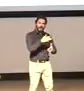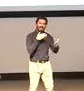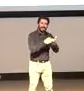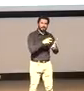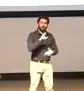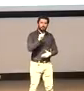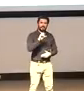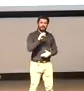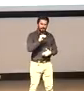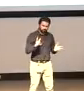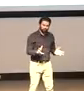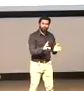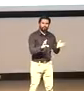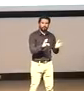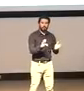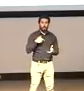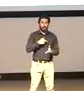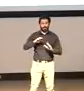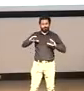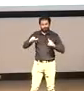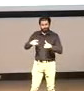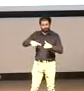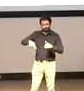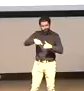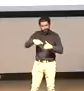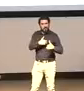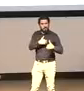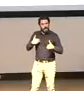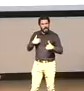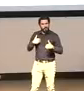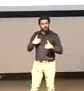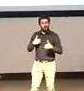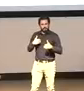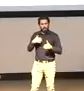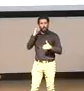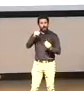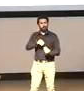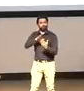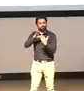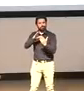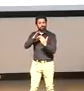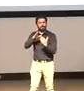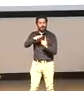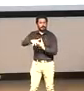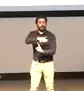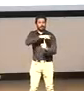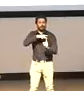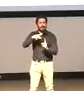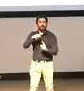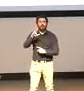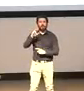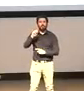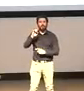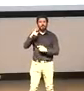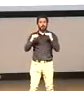convening an anti-racist steering committee to address all of these that affect the climate and racial disparities at Michigan